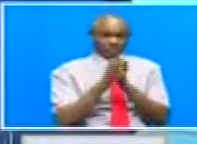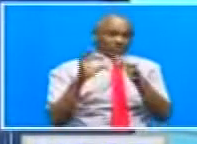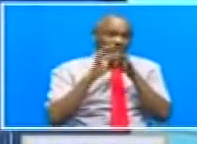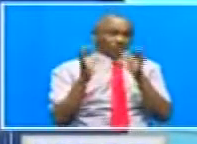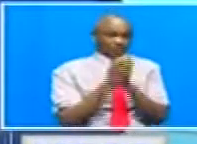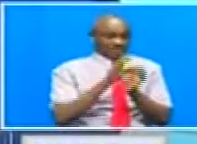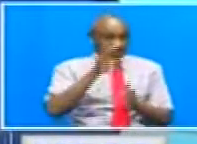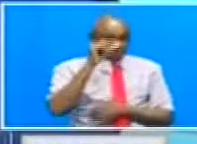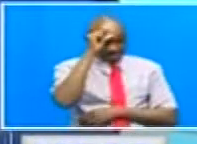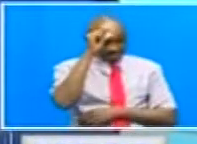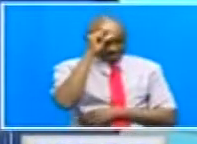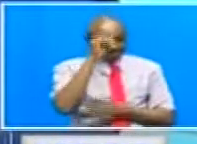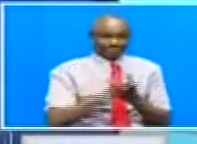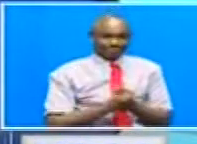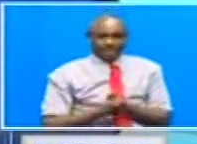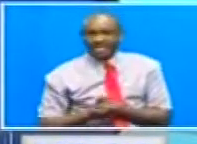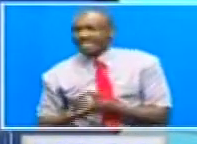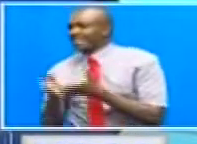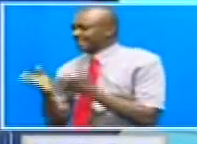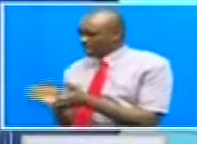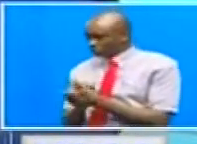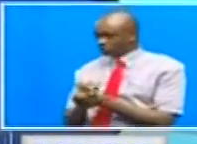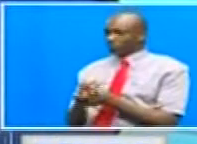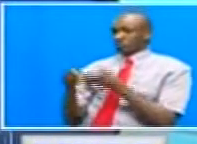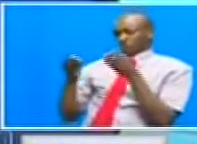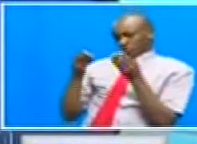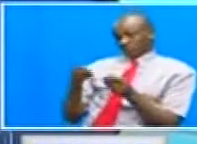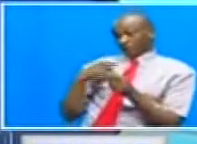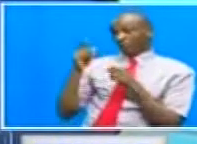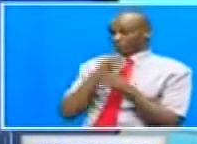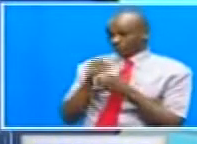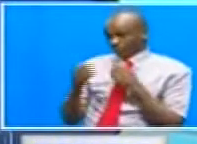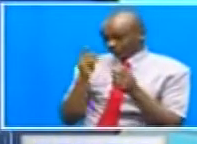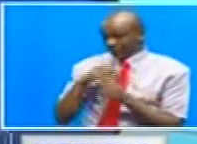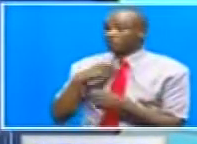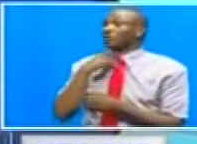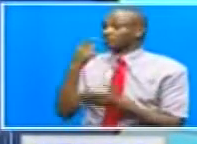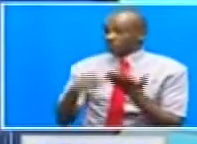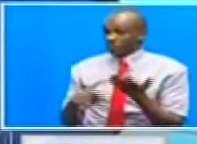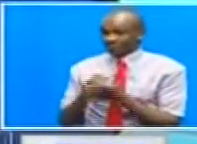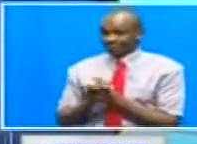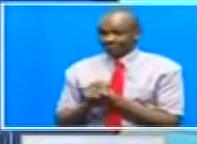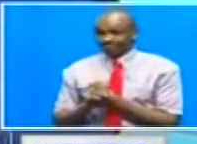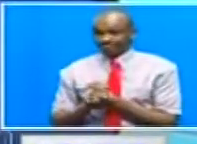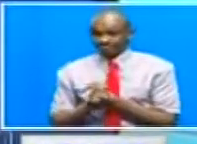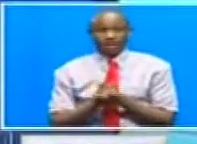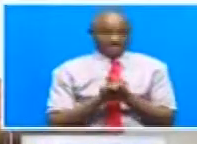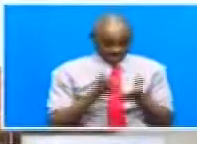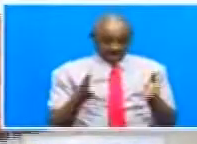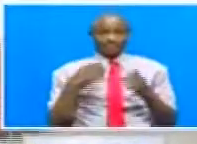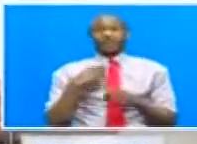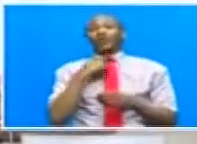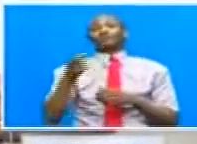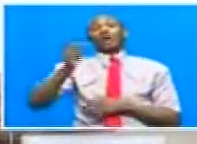All right. Well, as we wind up now, solutions, but maybe you can contribute what you want to say. Yeah, I just wanted to say that adding to the